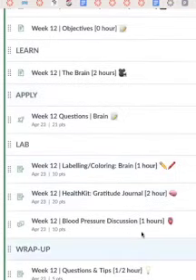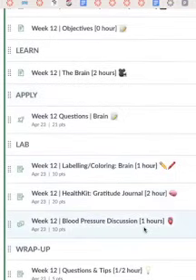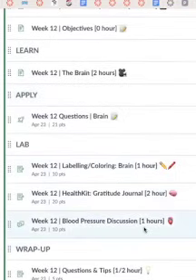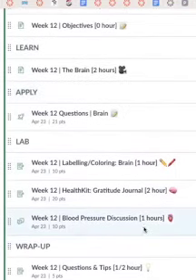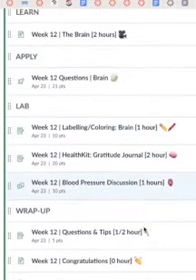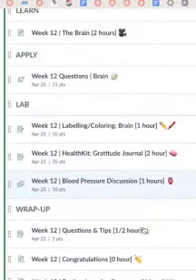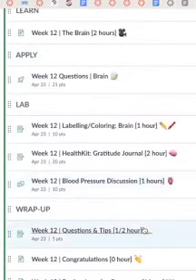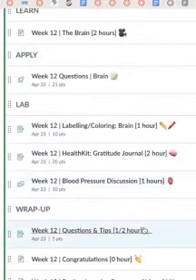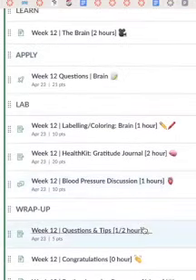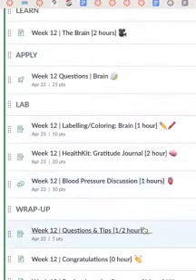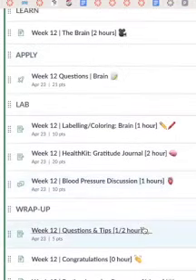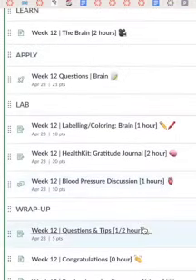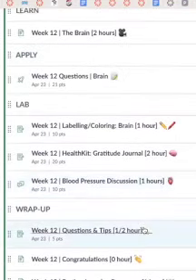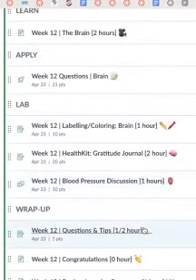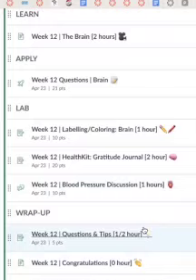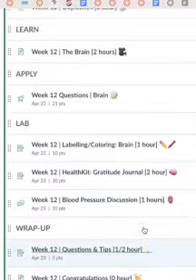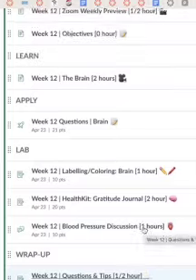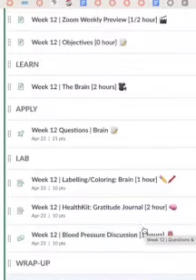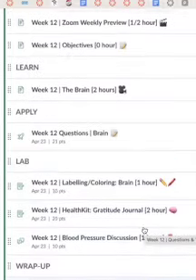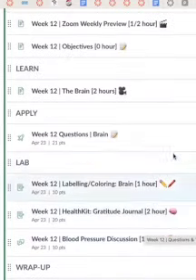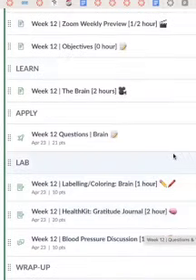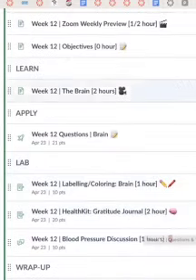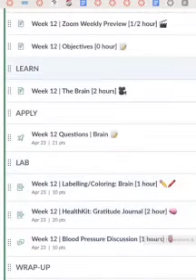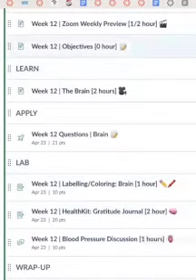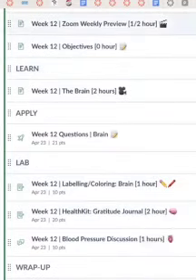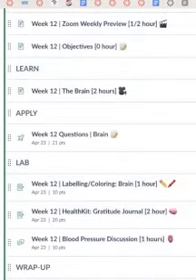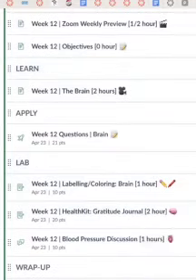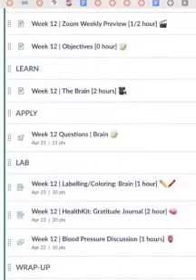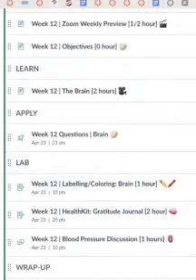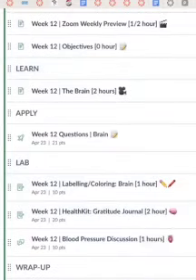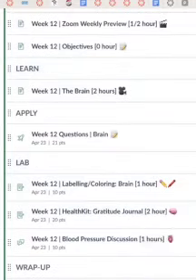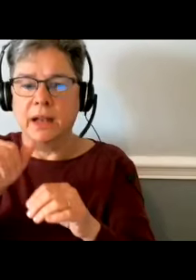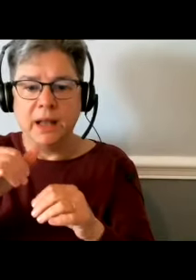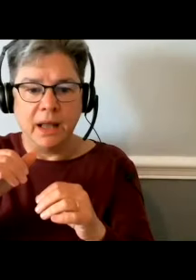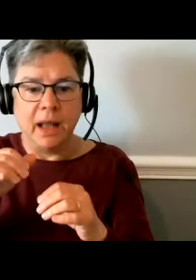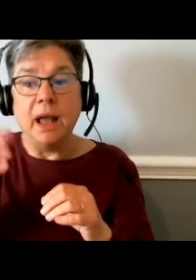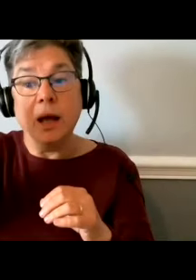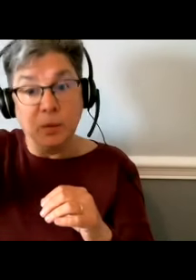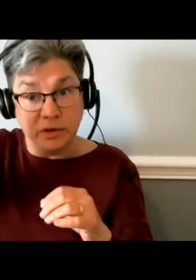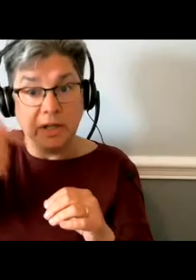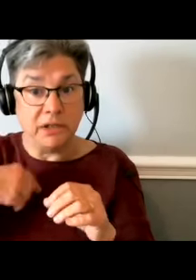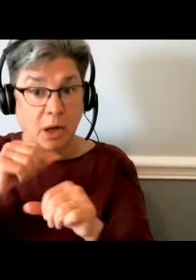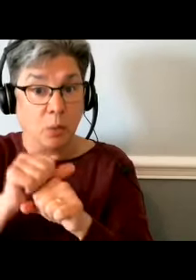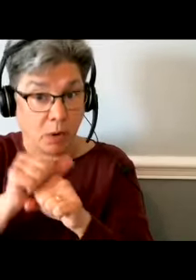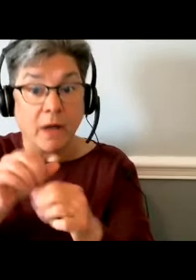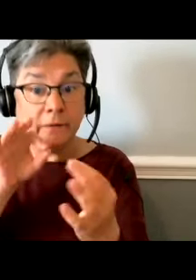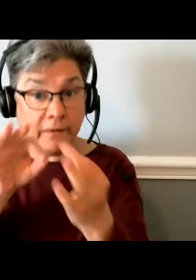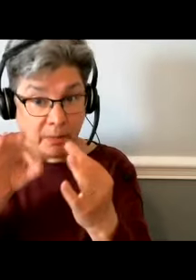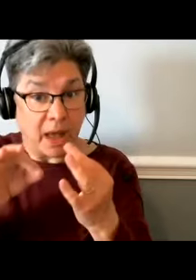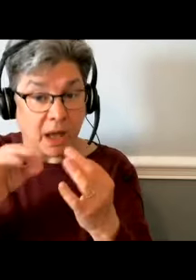blood pressure discussion. So you guys just keep working on that. And I keep working on the presentations and give you the